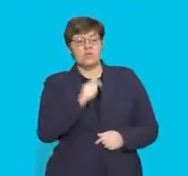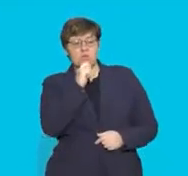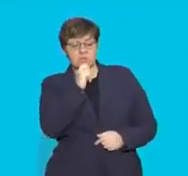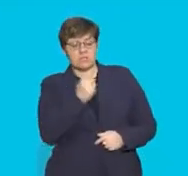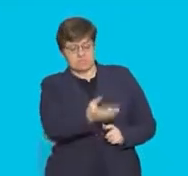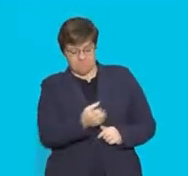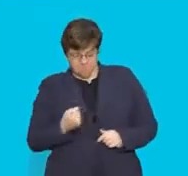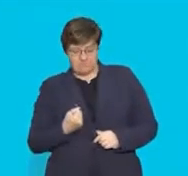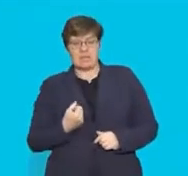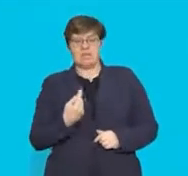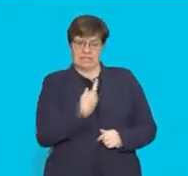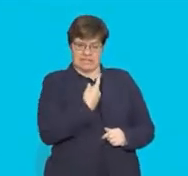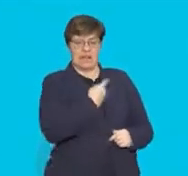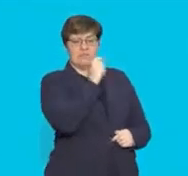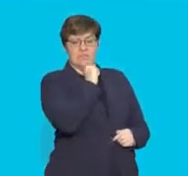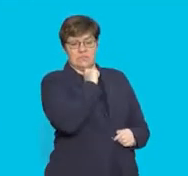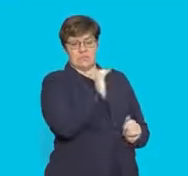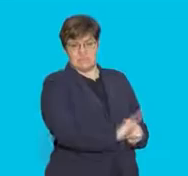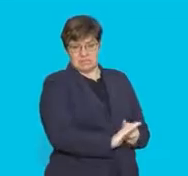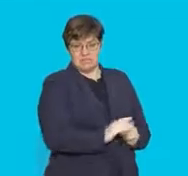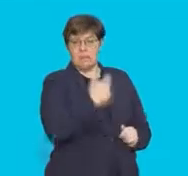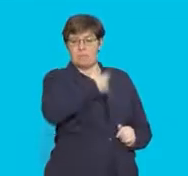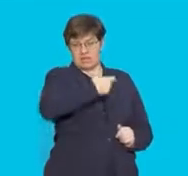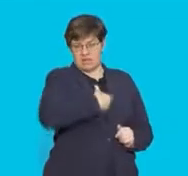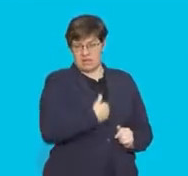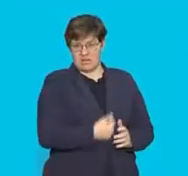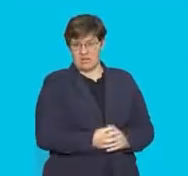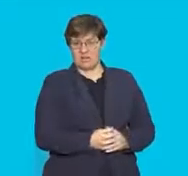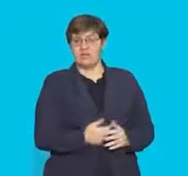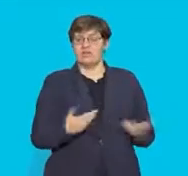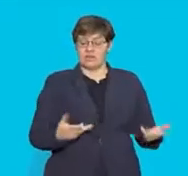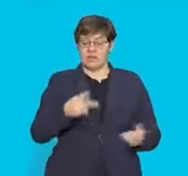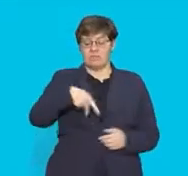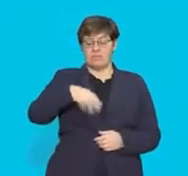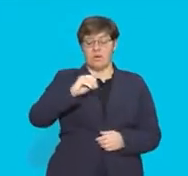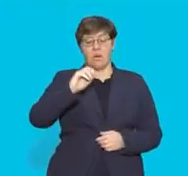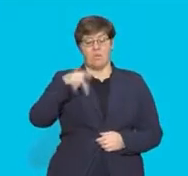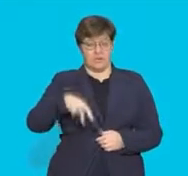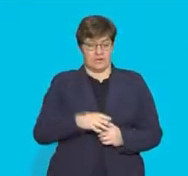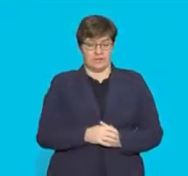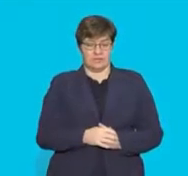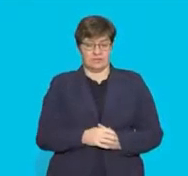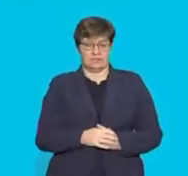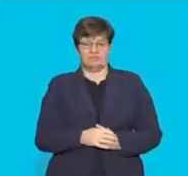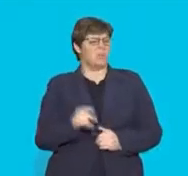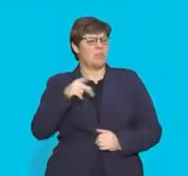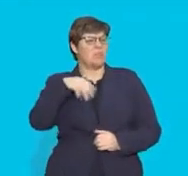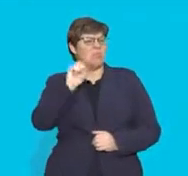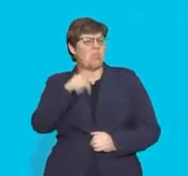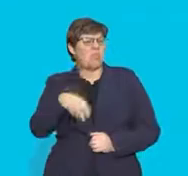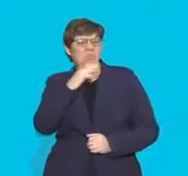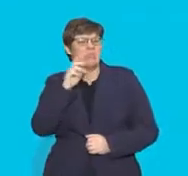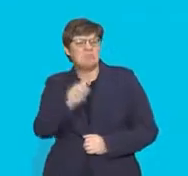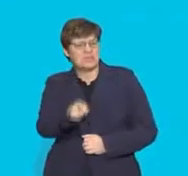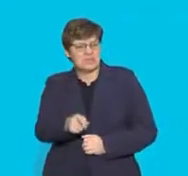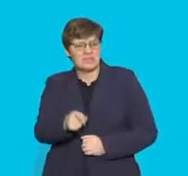use, immediately you know. What do you know? The acronym is POP. What do we mean by POP?